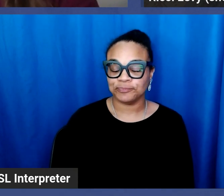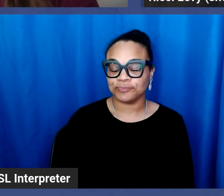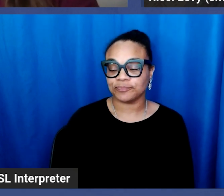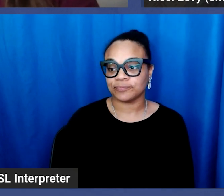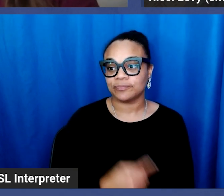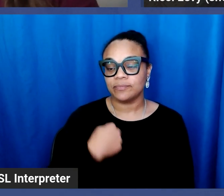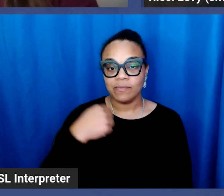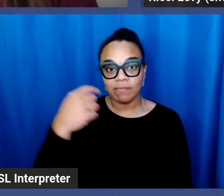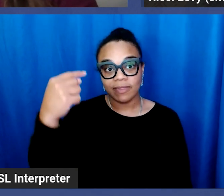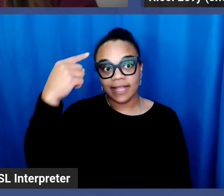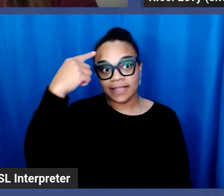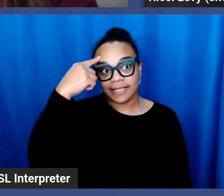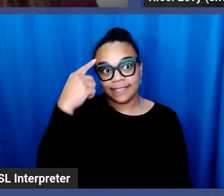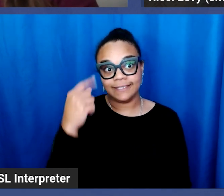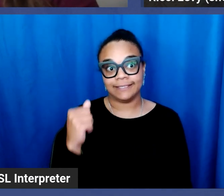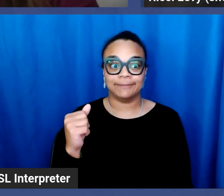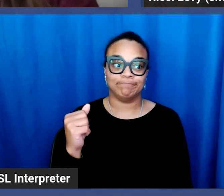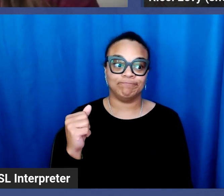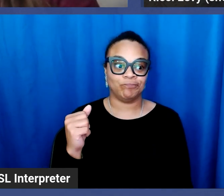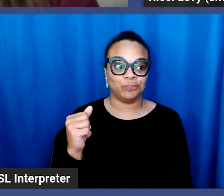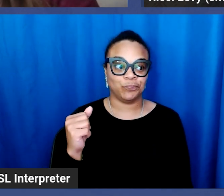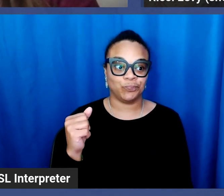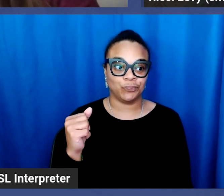I think that